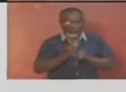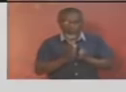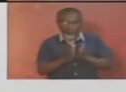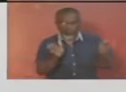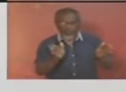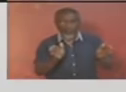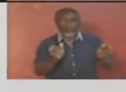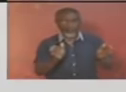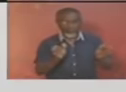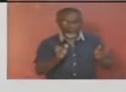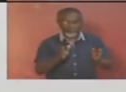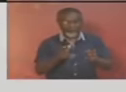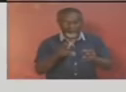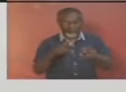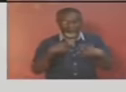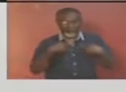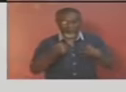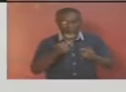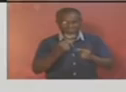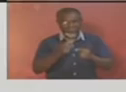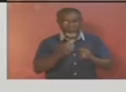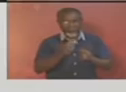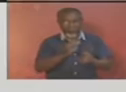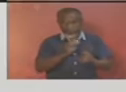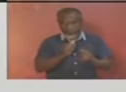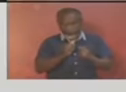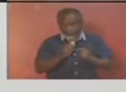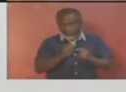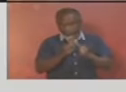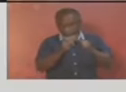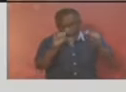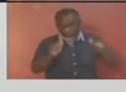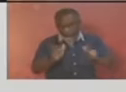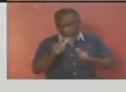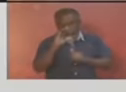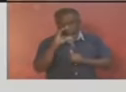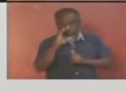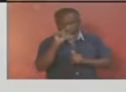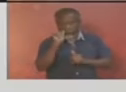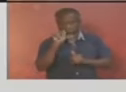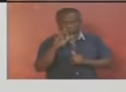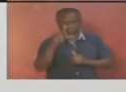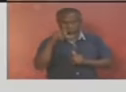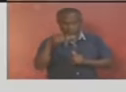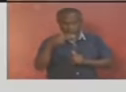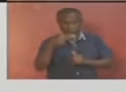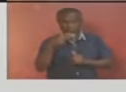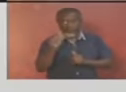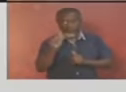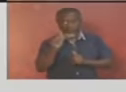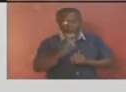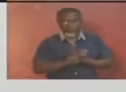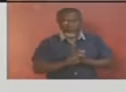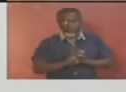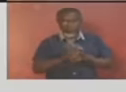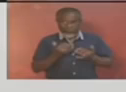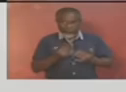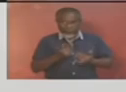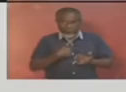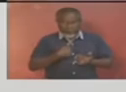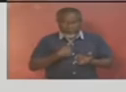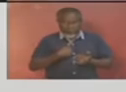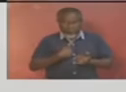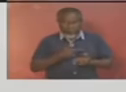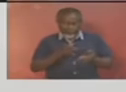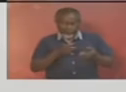known as CARPHA. I'm Candice Alcantara, Manager Corporate Communication at the Ministry, your moderator for this morning's